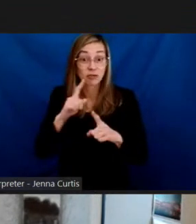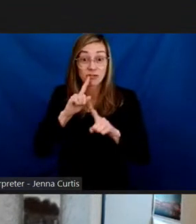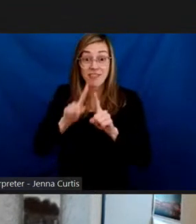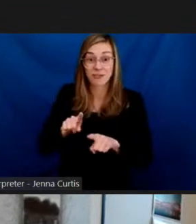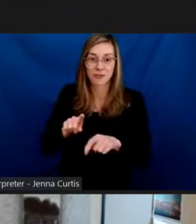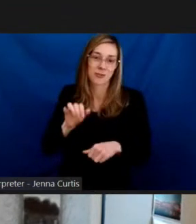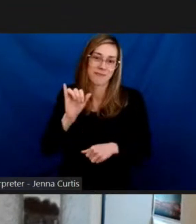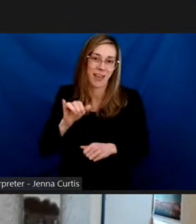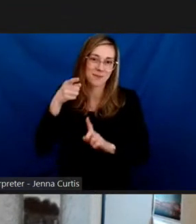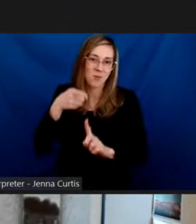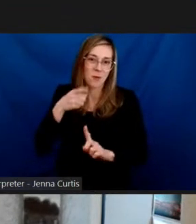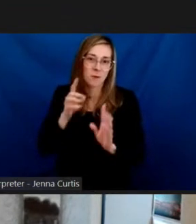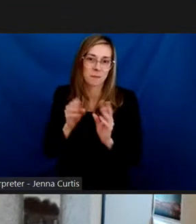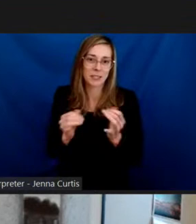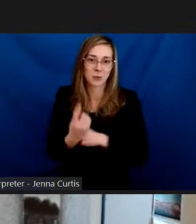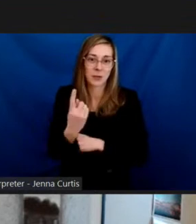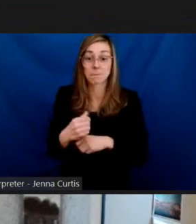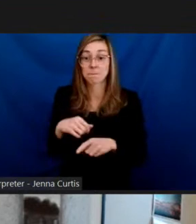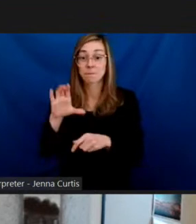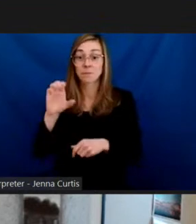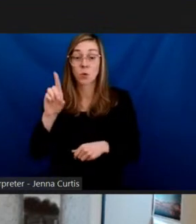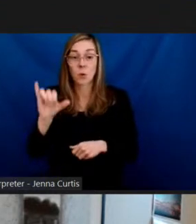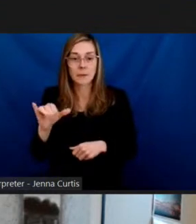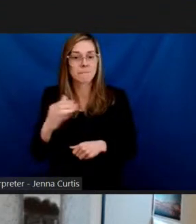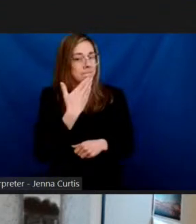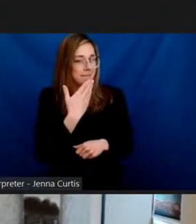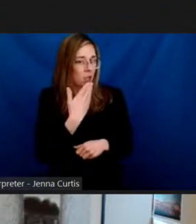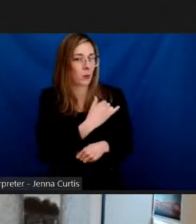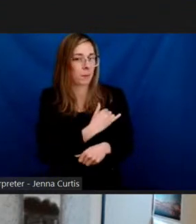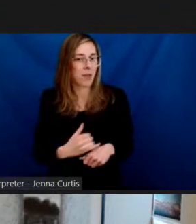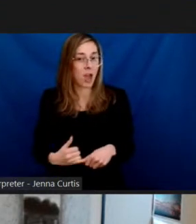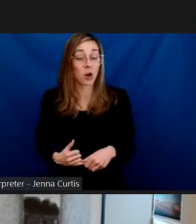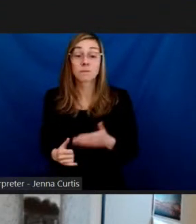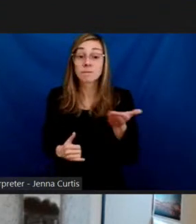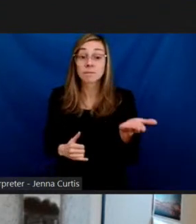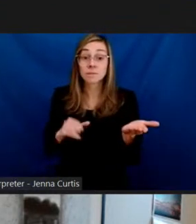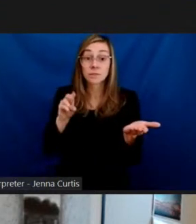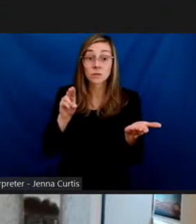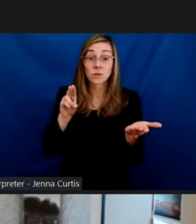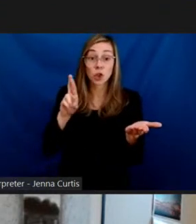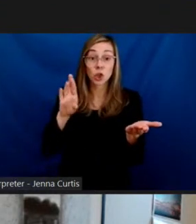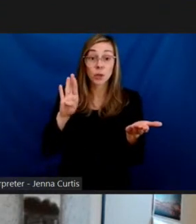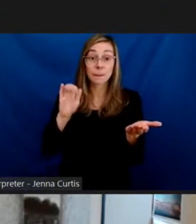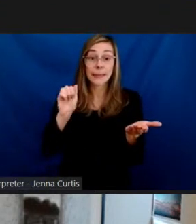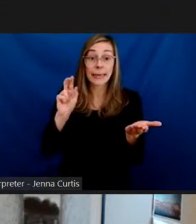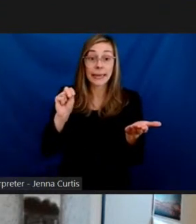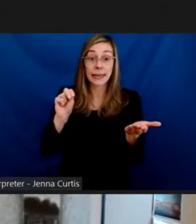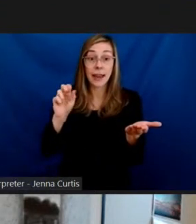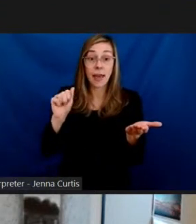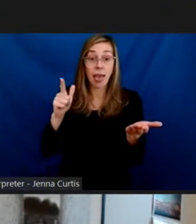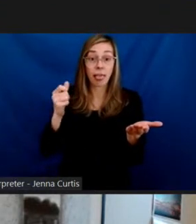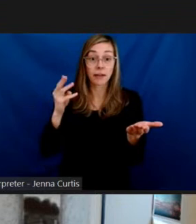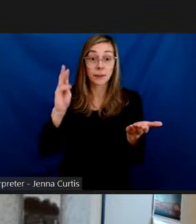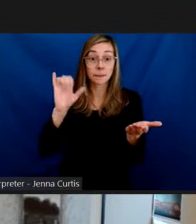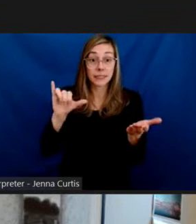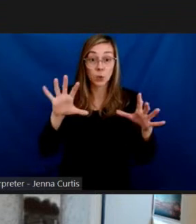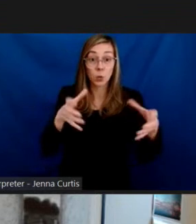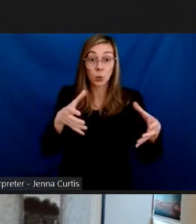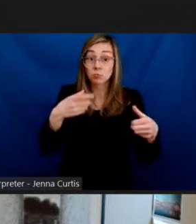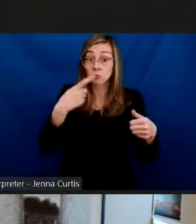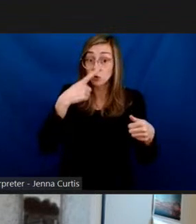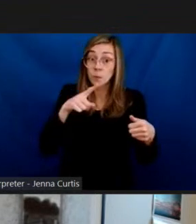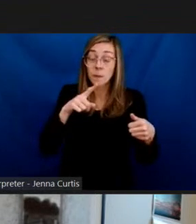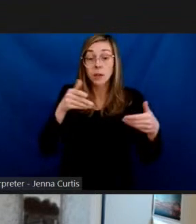Mayor. I'm also going to have Urban Alchemy, who's joining us in the conference room. If you guys would just like to introduce yourselves and share just a few brief words before we move